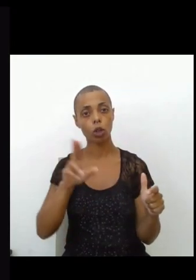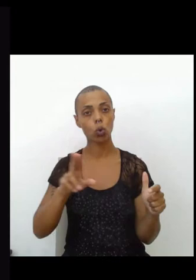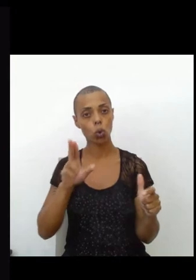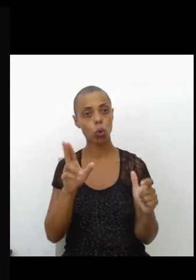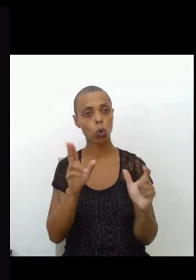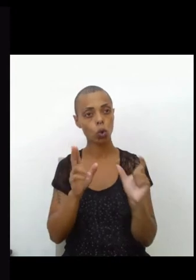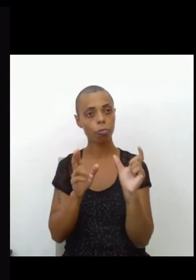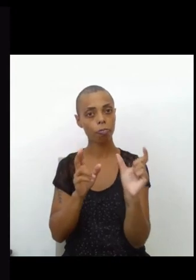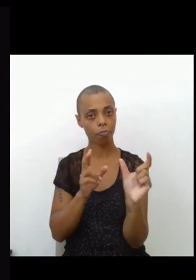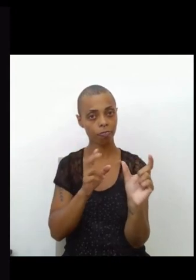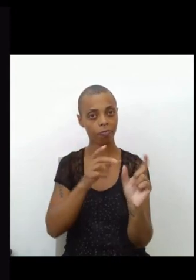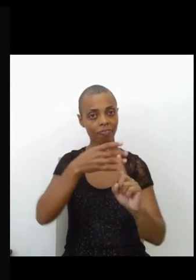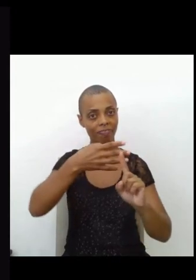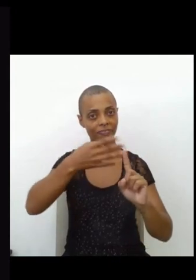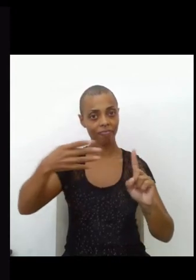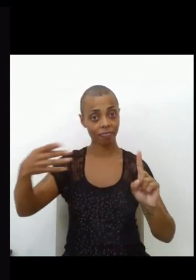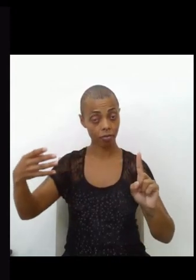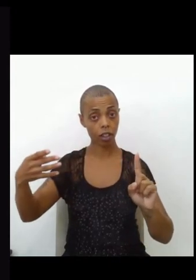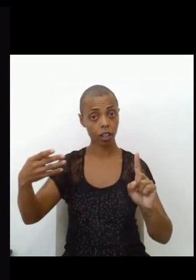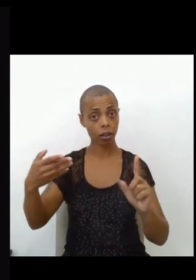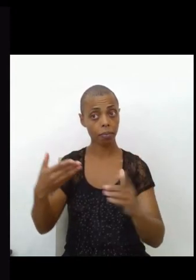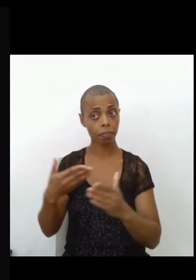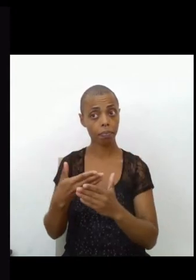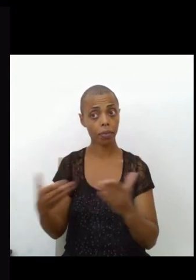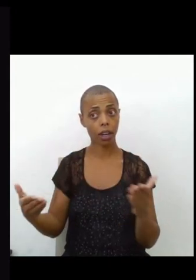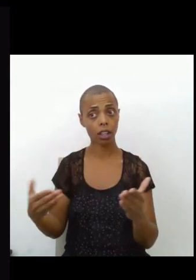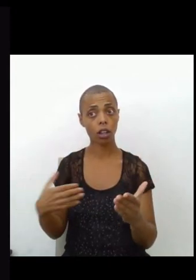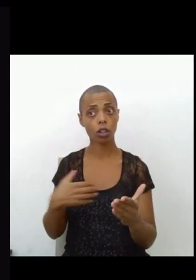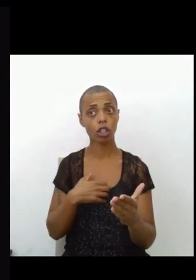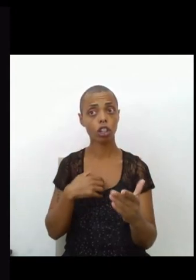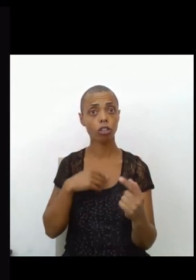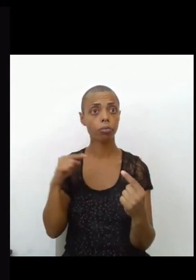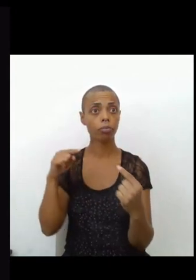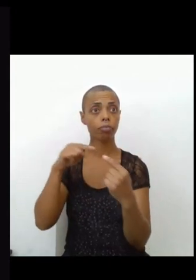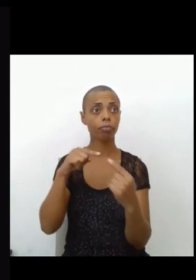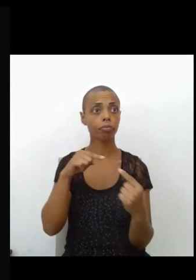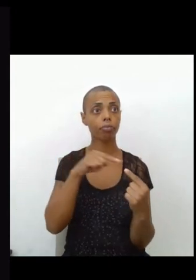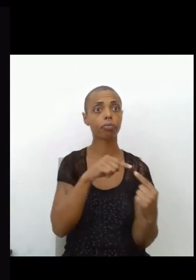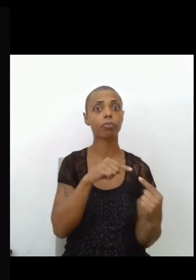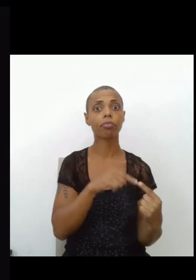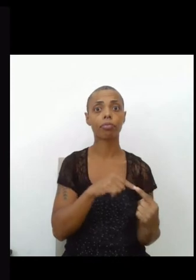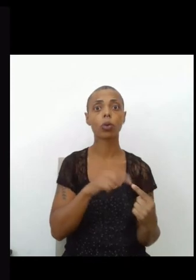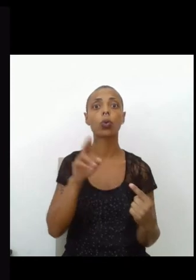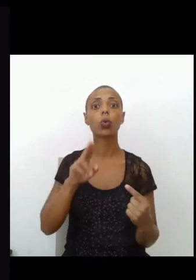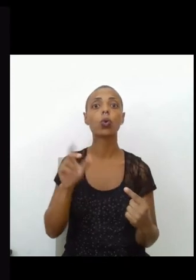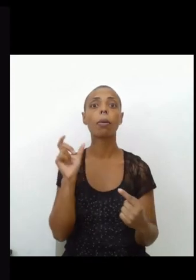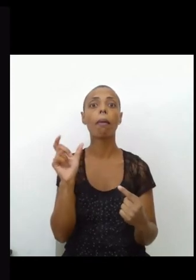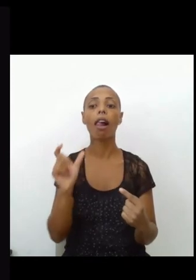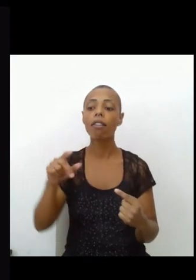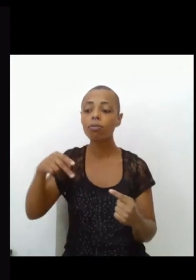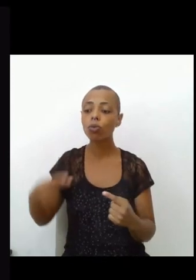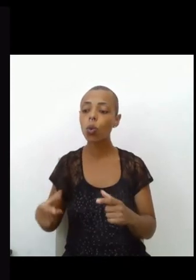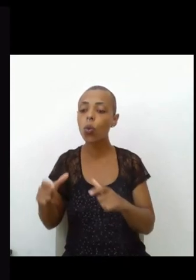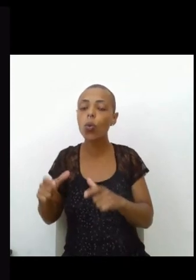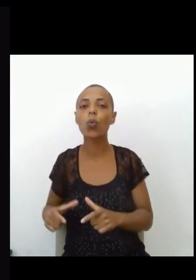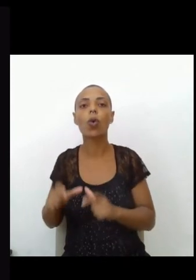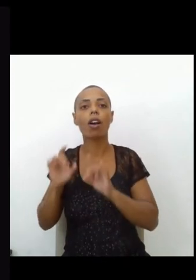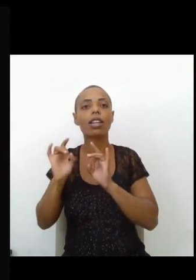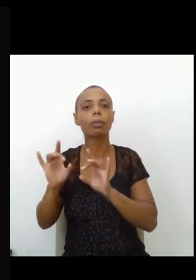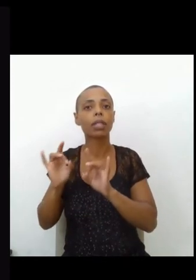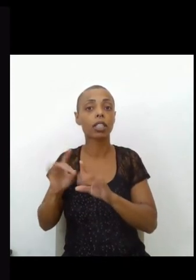and culturally specific forms of Association and naming at the same time